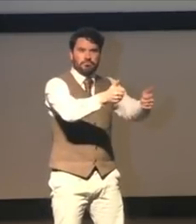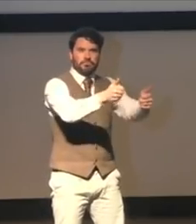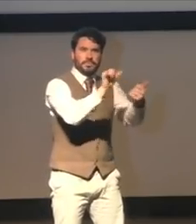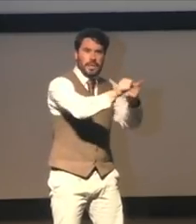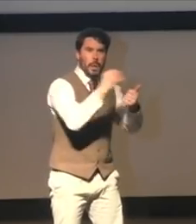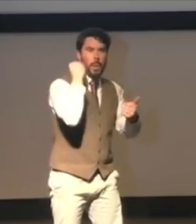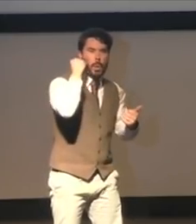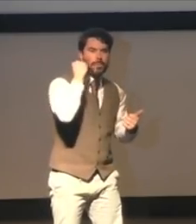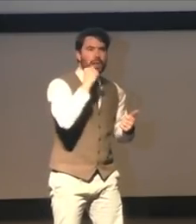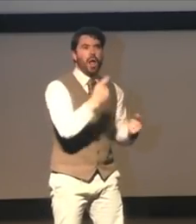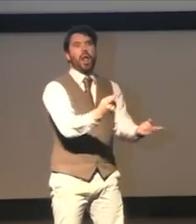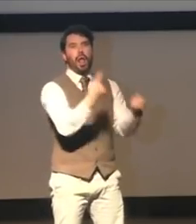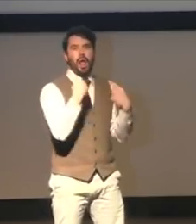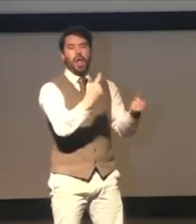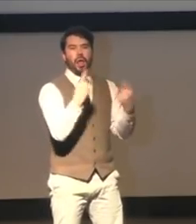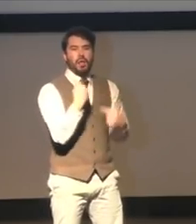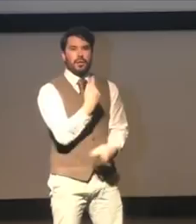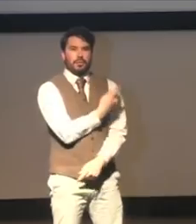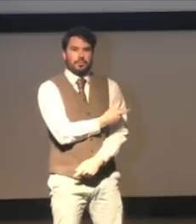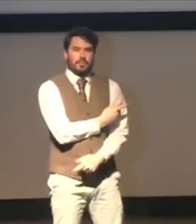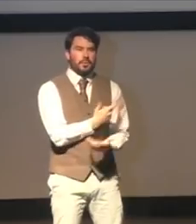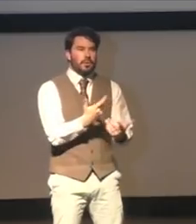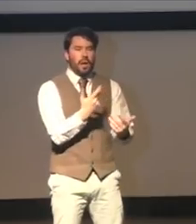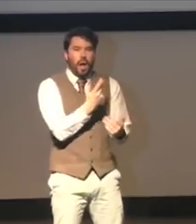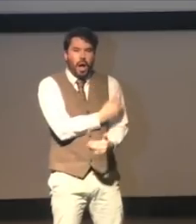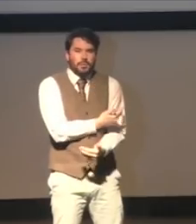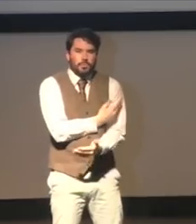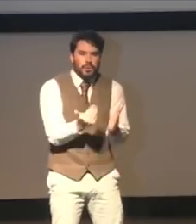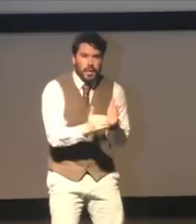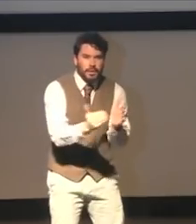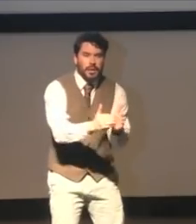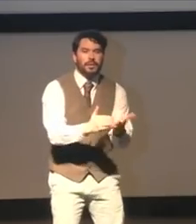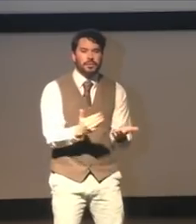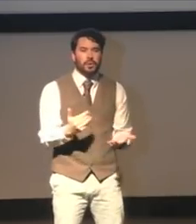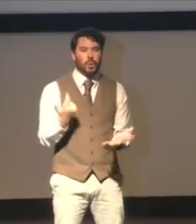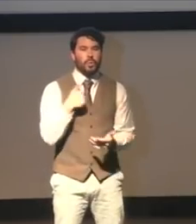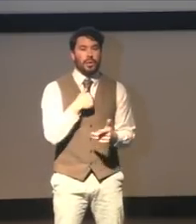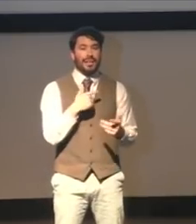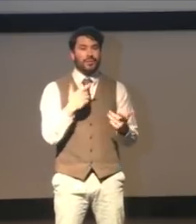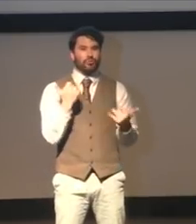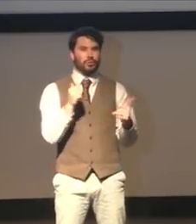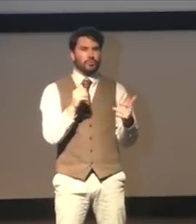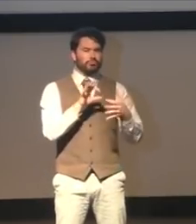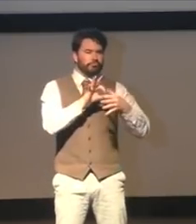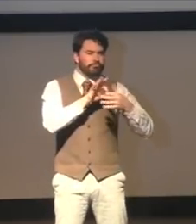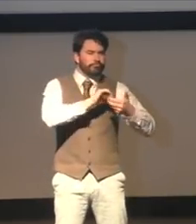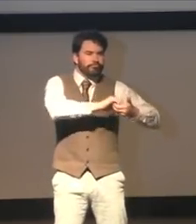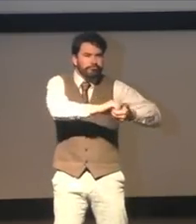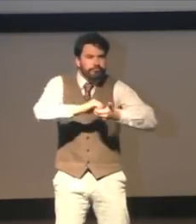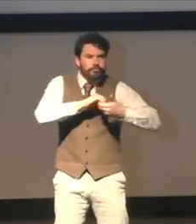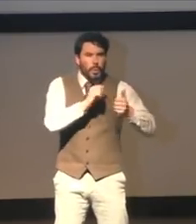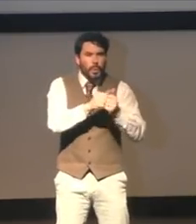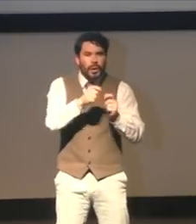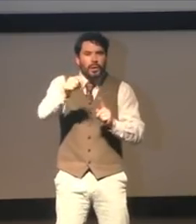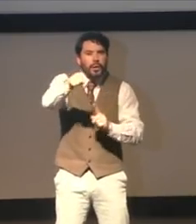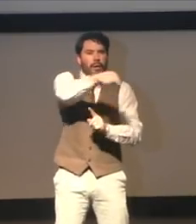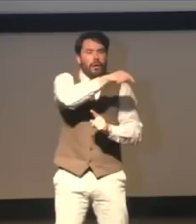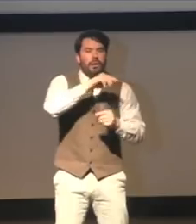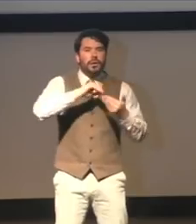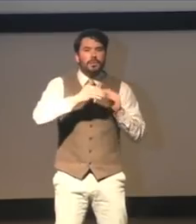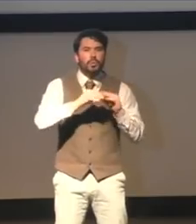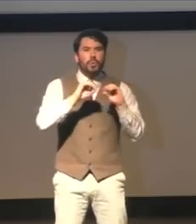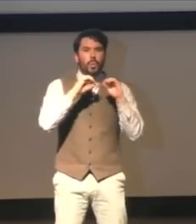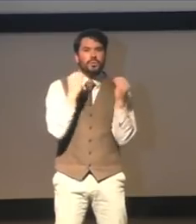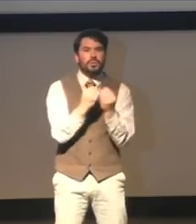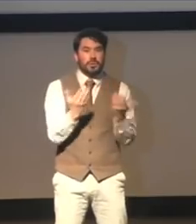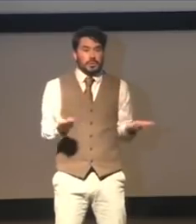also, begin to utilize our network partners, because the number of hospital beds is